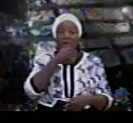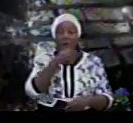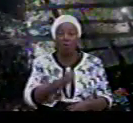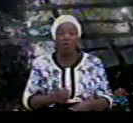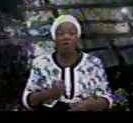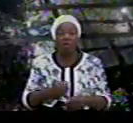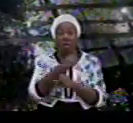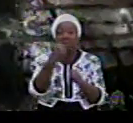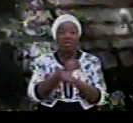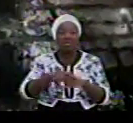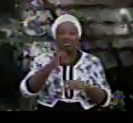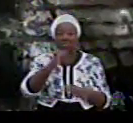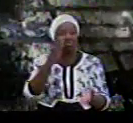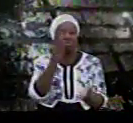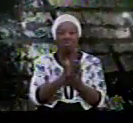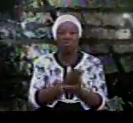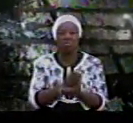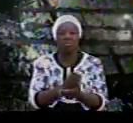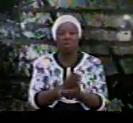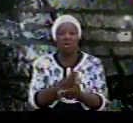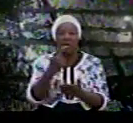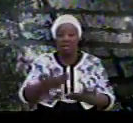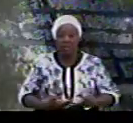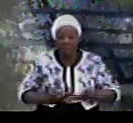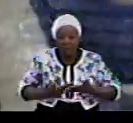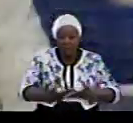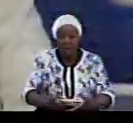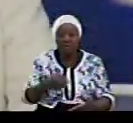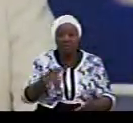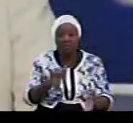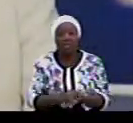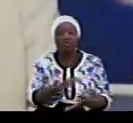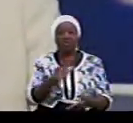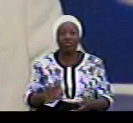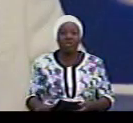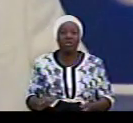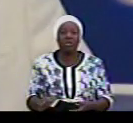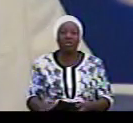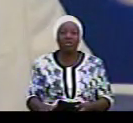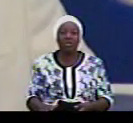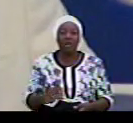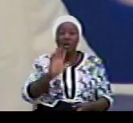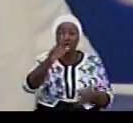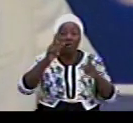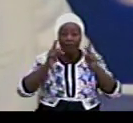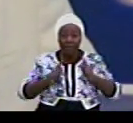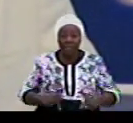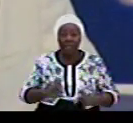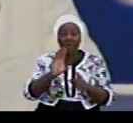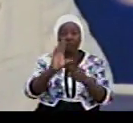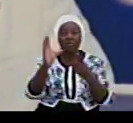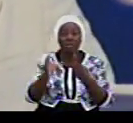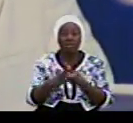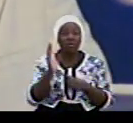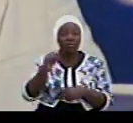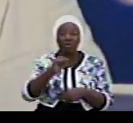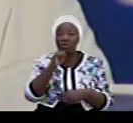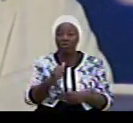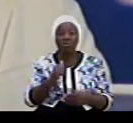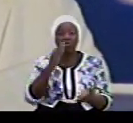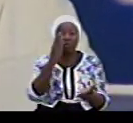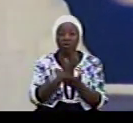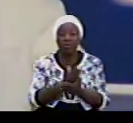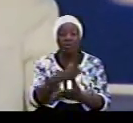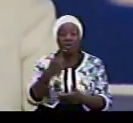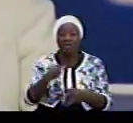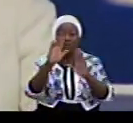hinder the birth of that child. Your physical condition will not hinder the miracle